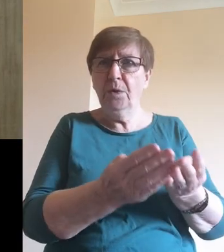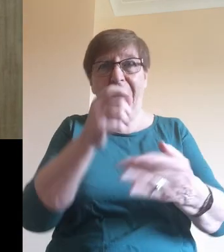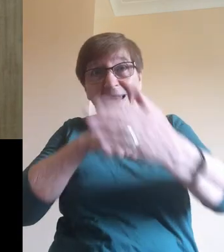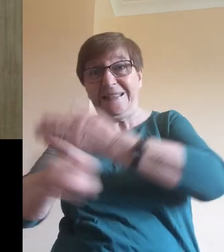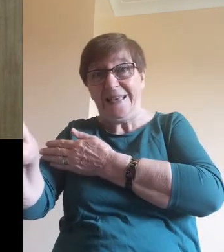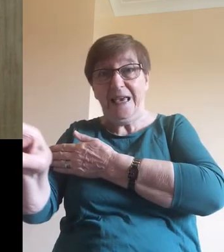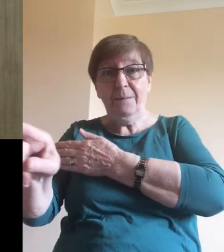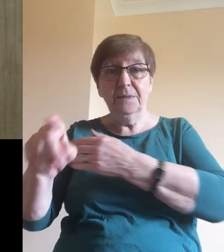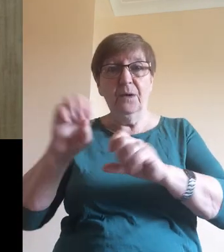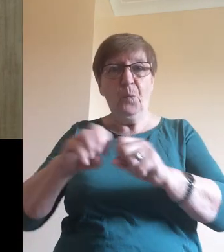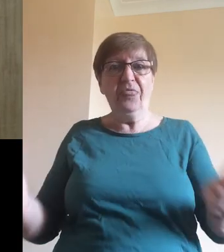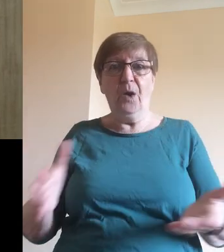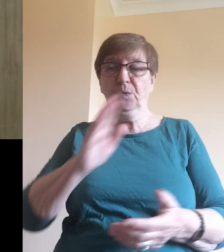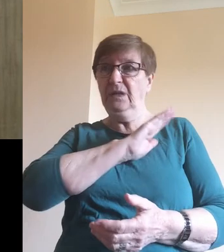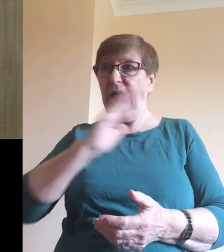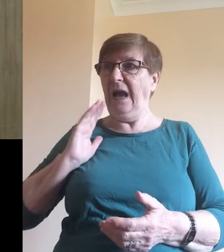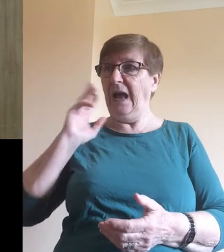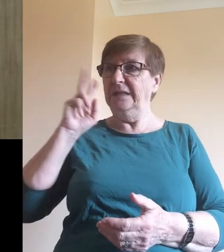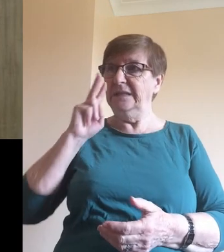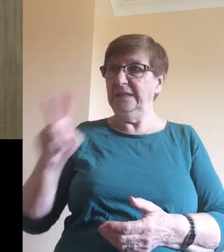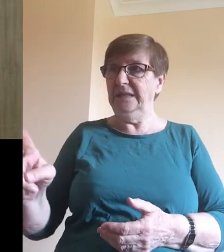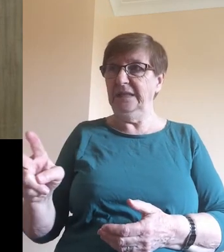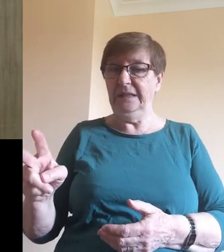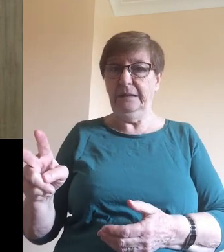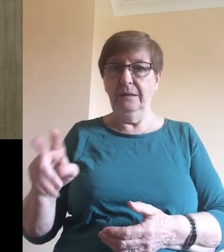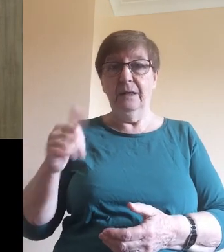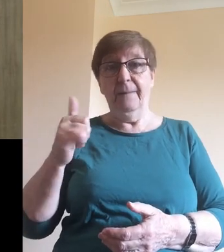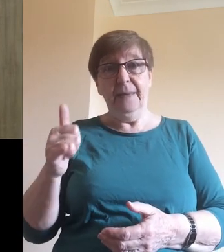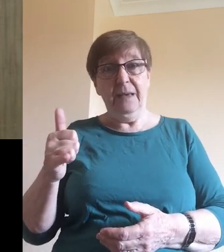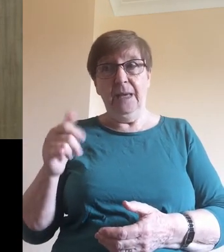escaped without the guards noticing. Or maybe he